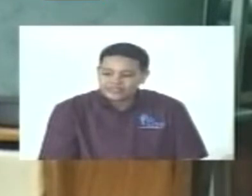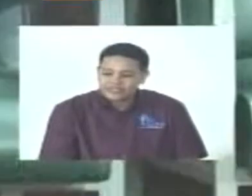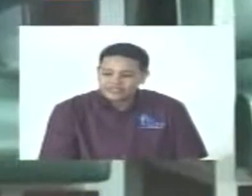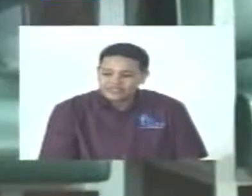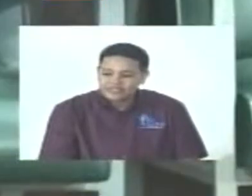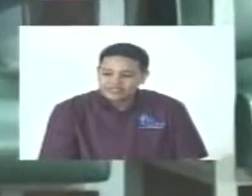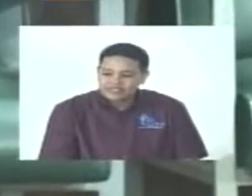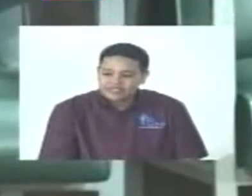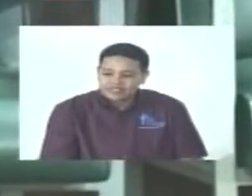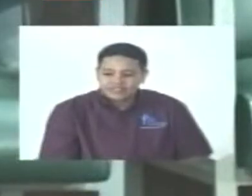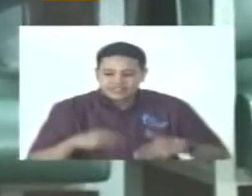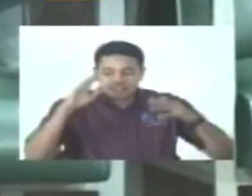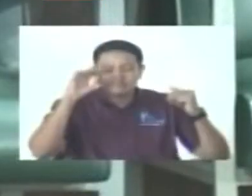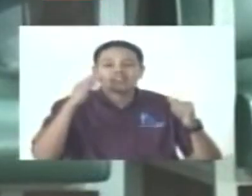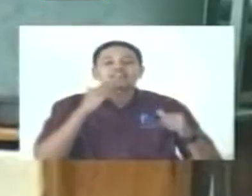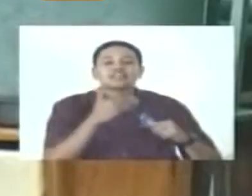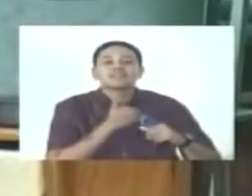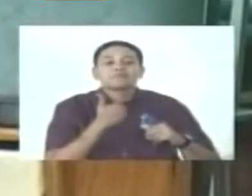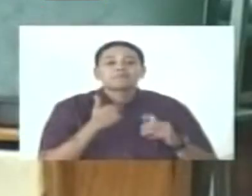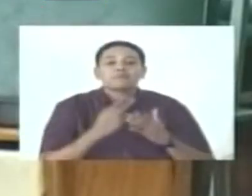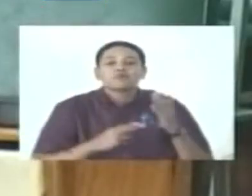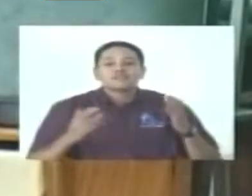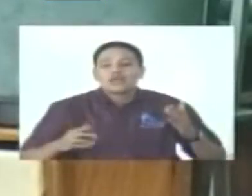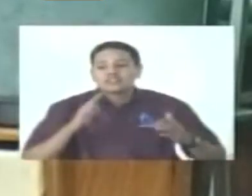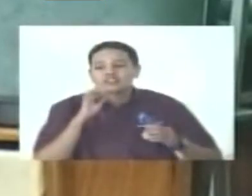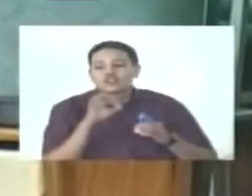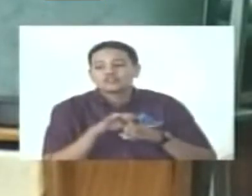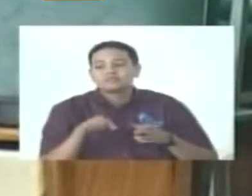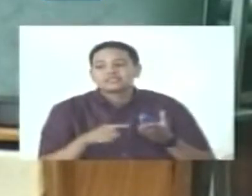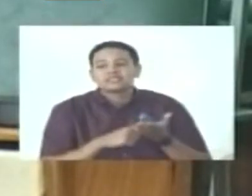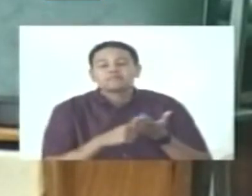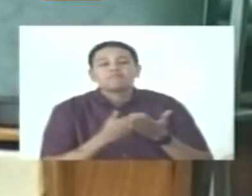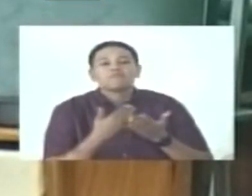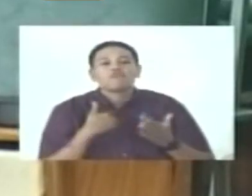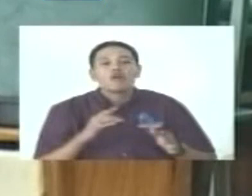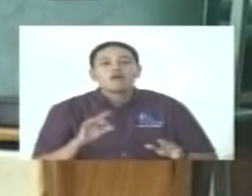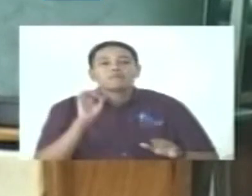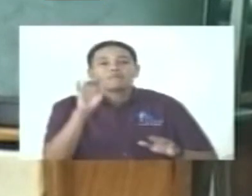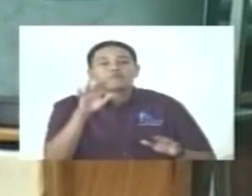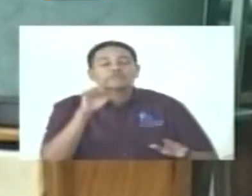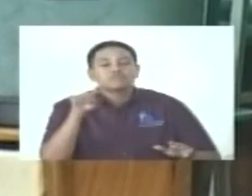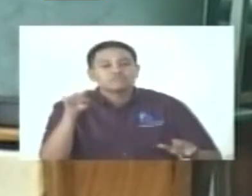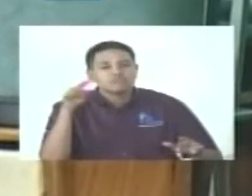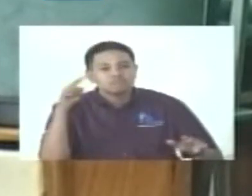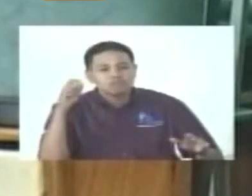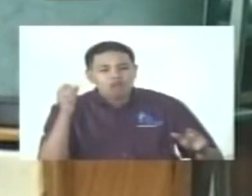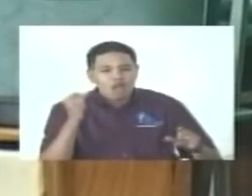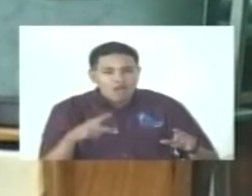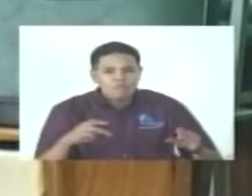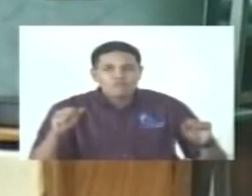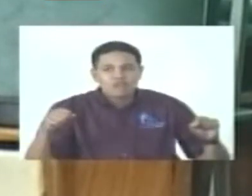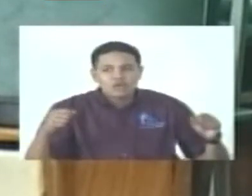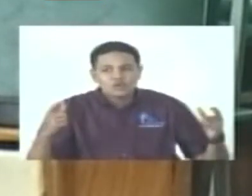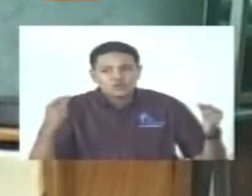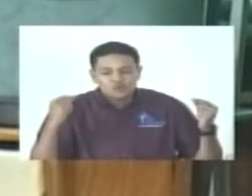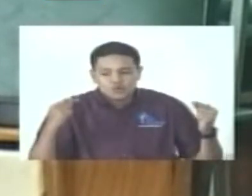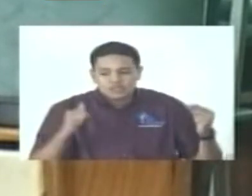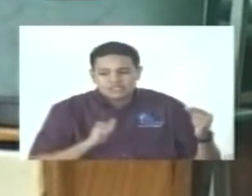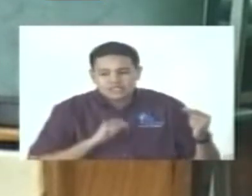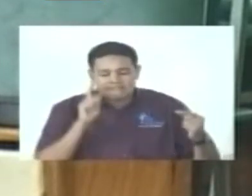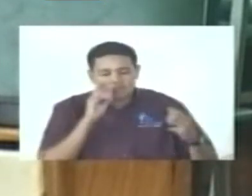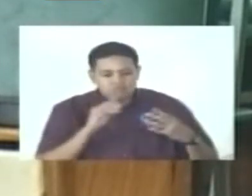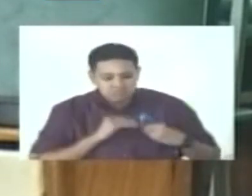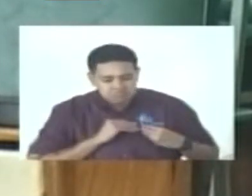that contributed to the debate. And before I put it to consideration, put the motion to consideration for